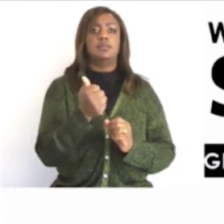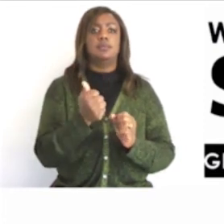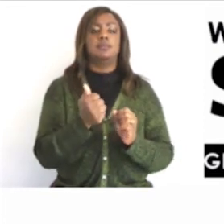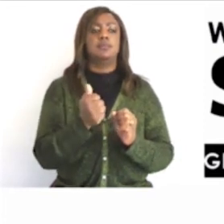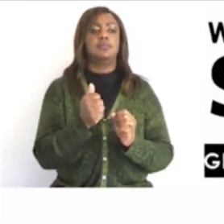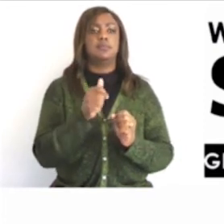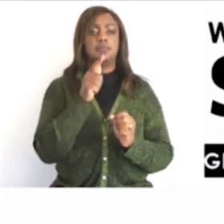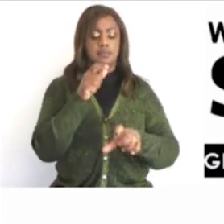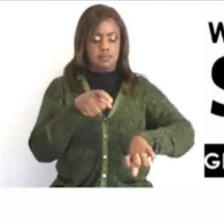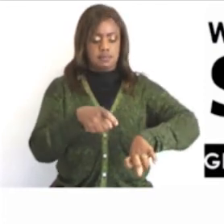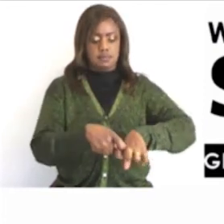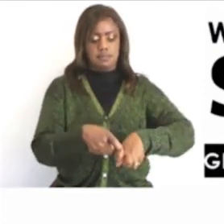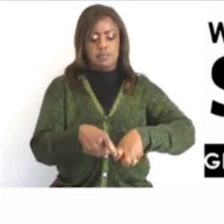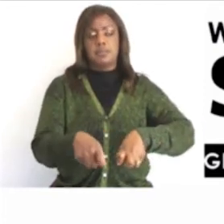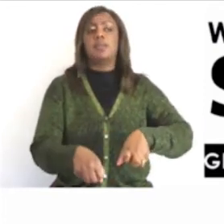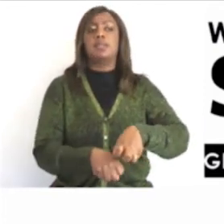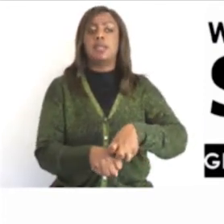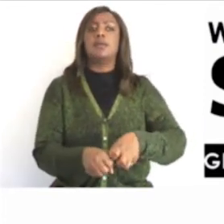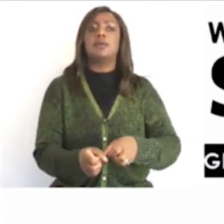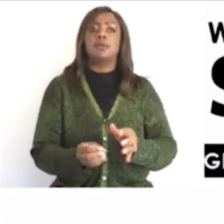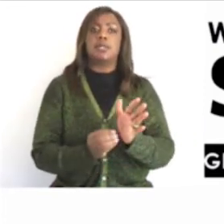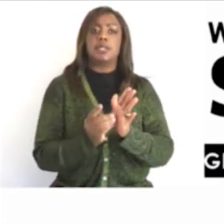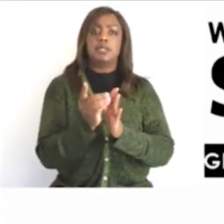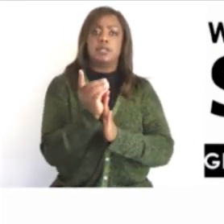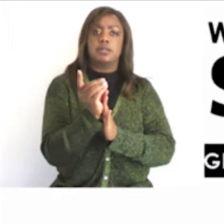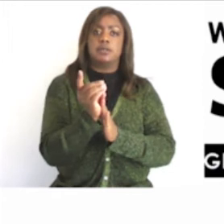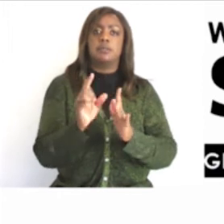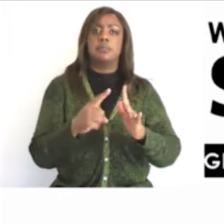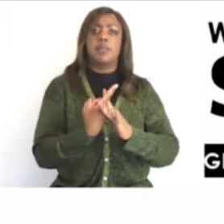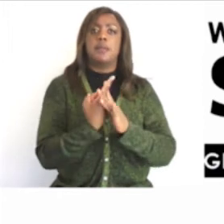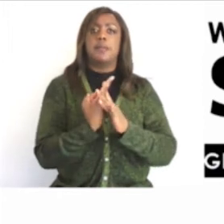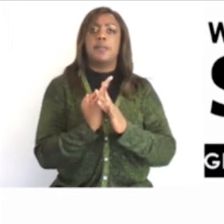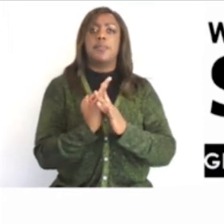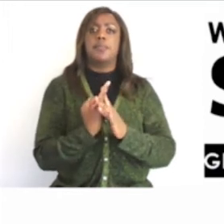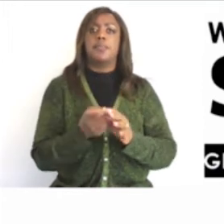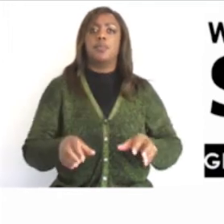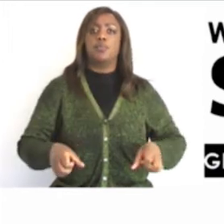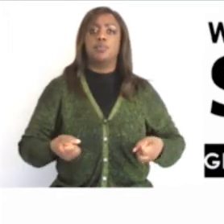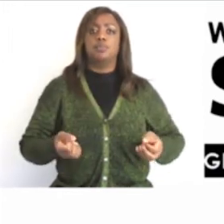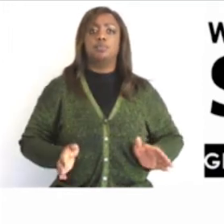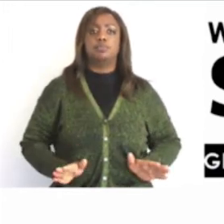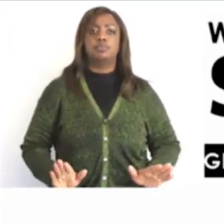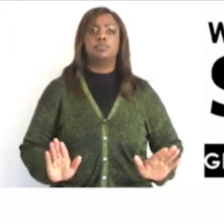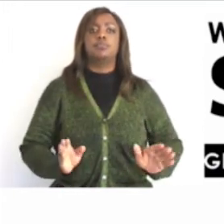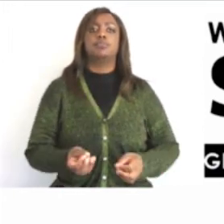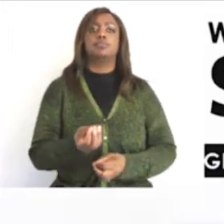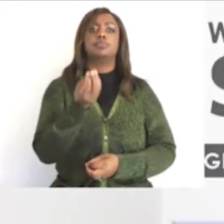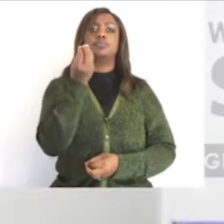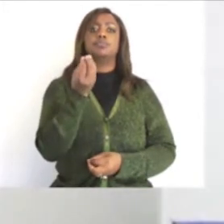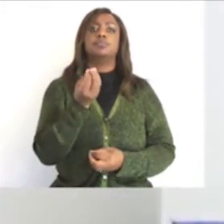are features that are appearing during puberty in humans and sexually